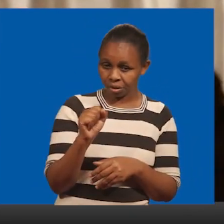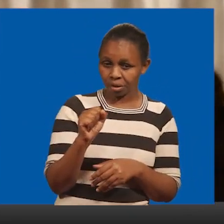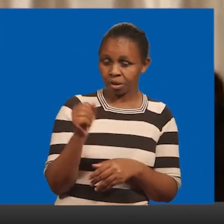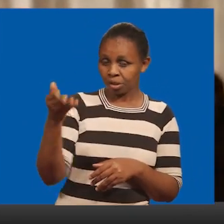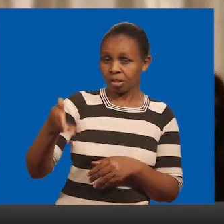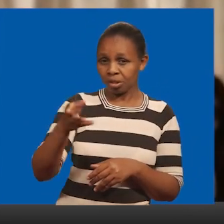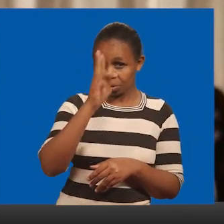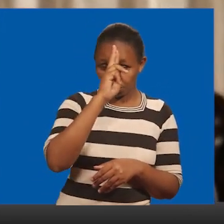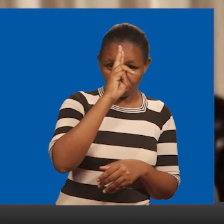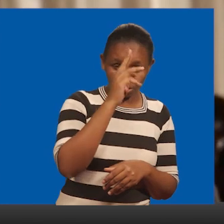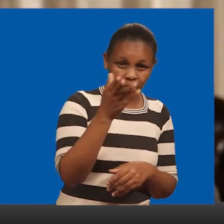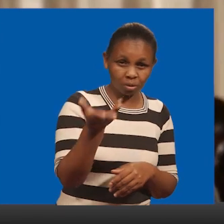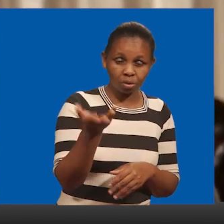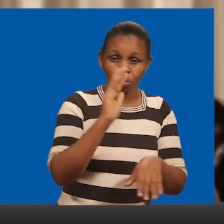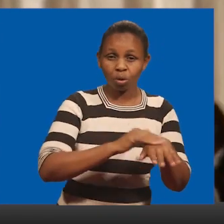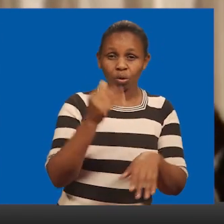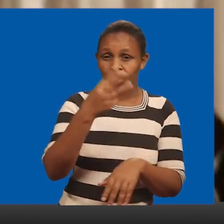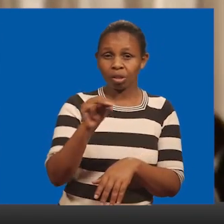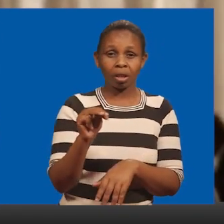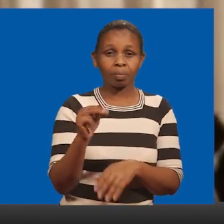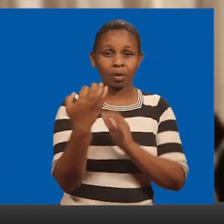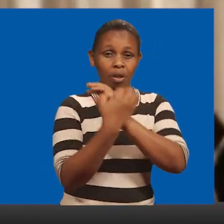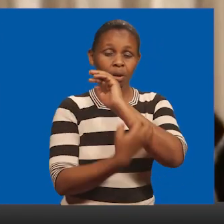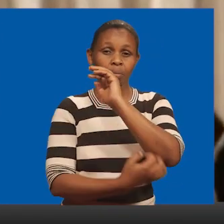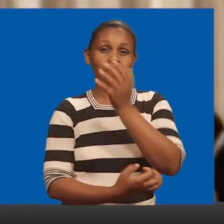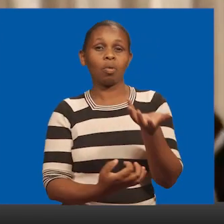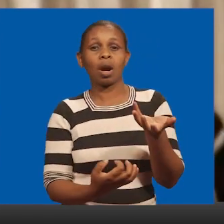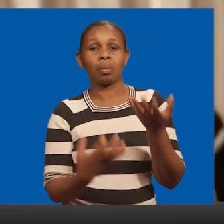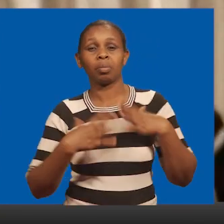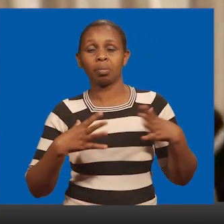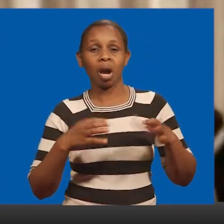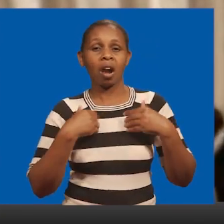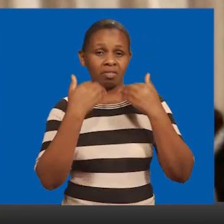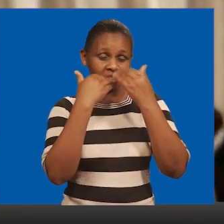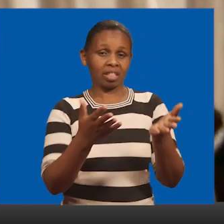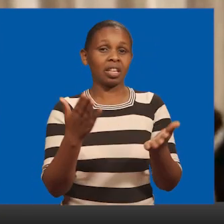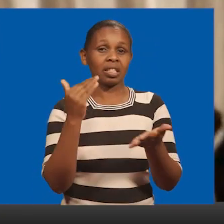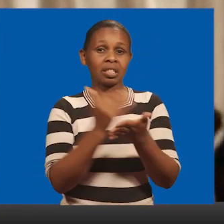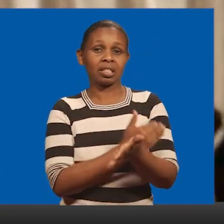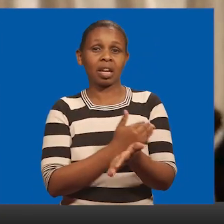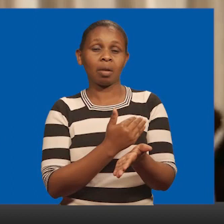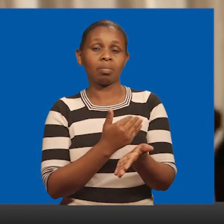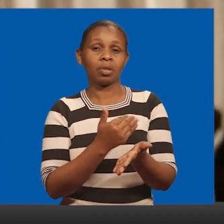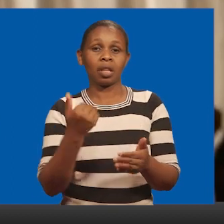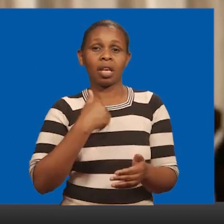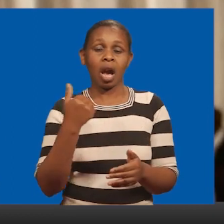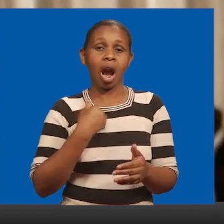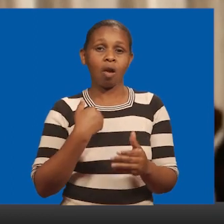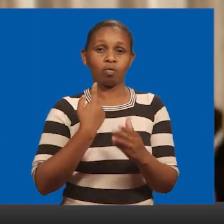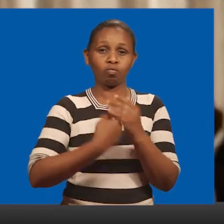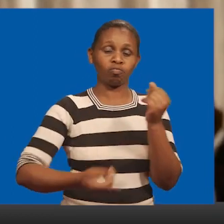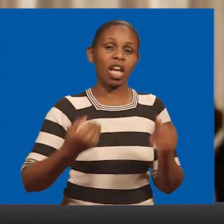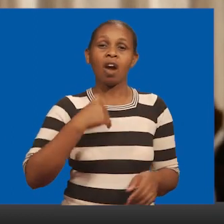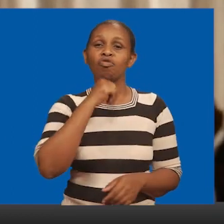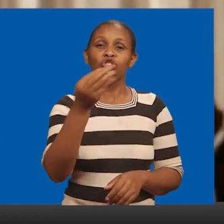our security guard. Tunaita our askari, tunaita our nini. The poor guys, they have got nothing. Some of them wanatembea na